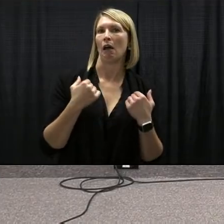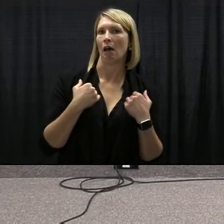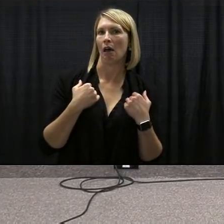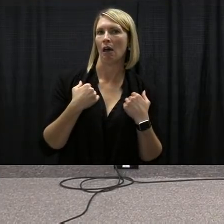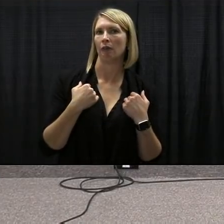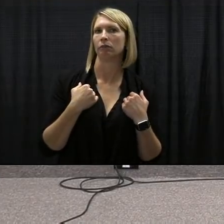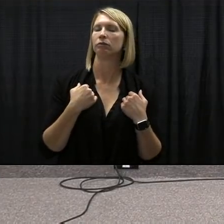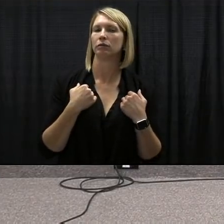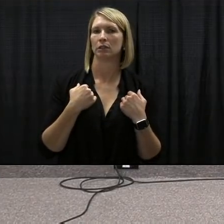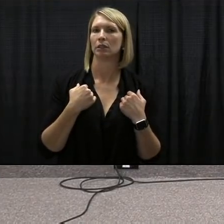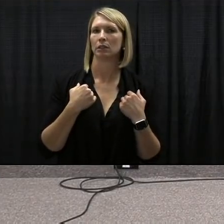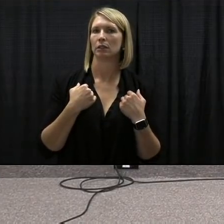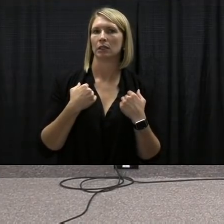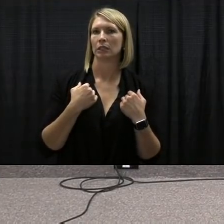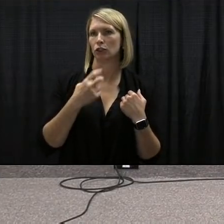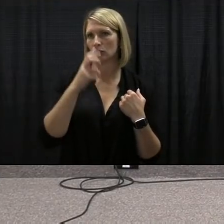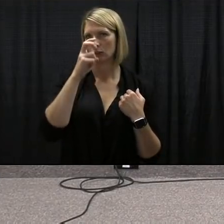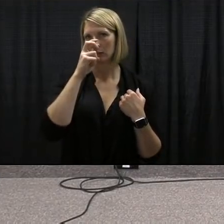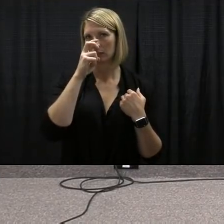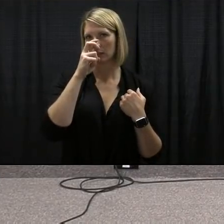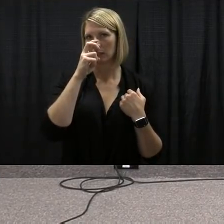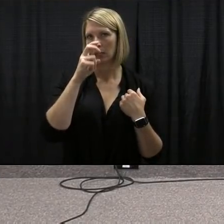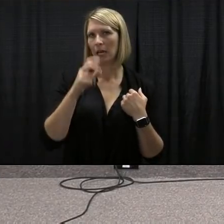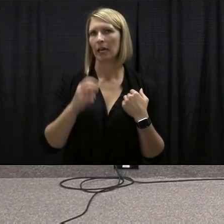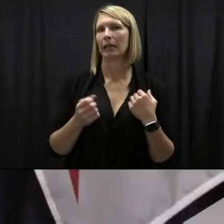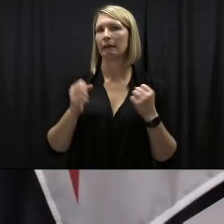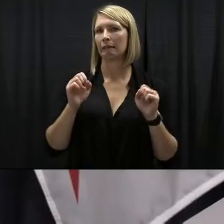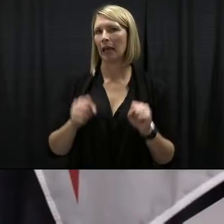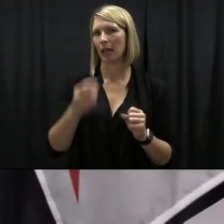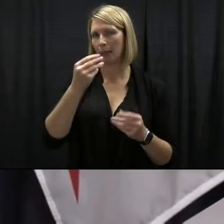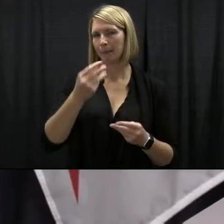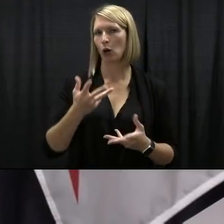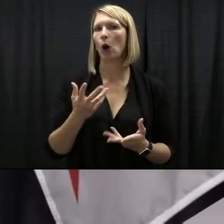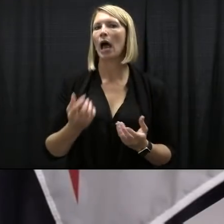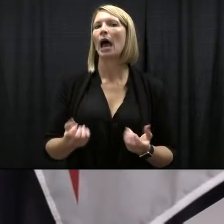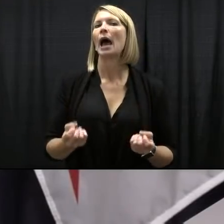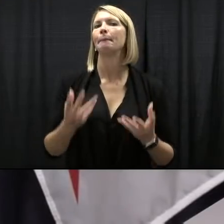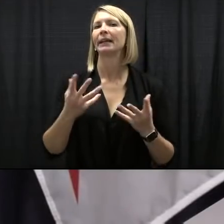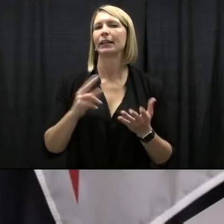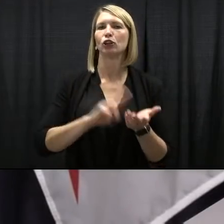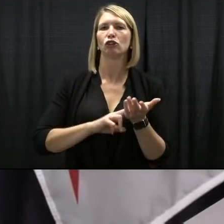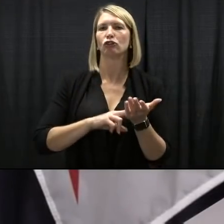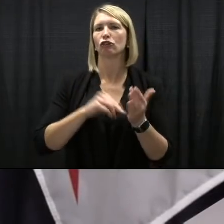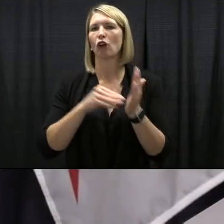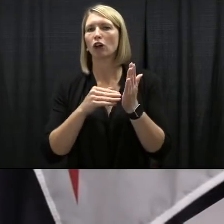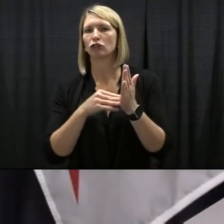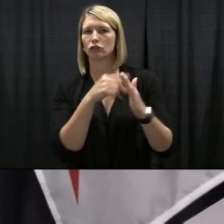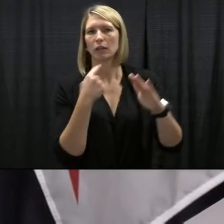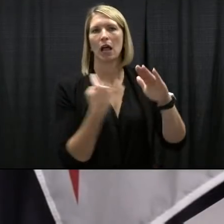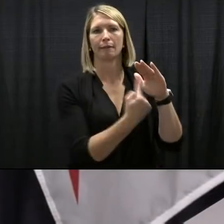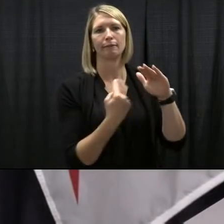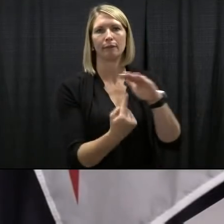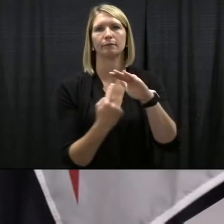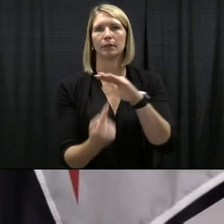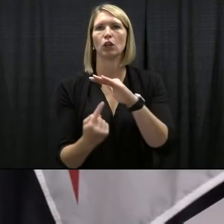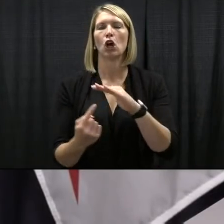in fact self-isolating? Minister, you'd be best positioned for that. Yeah. Yes, I don't actually have a list of